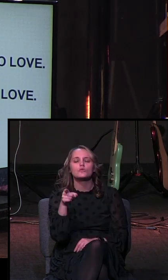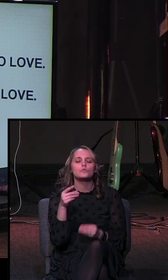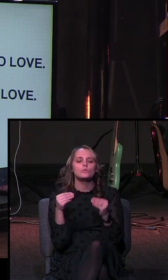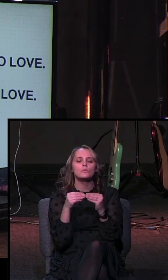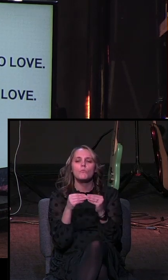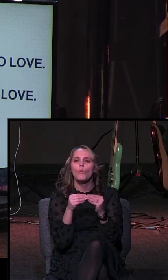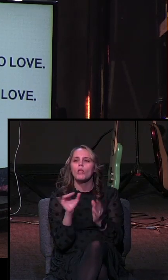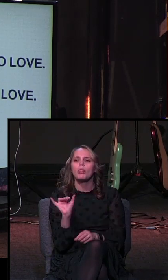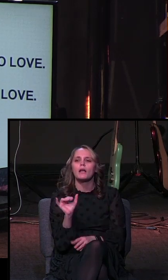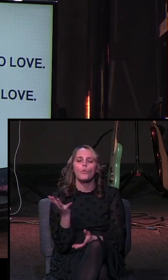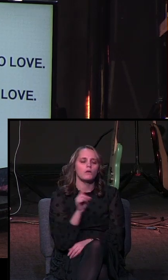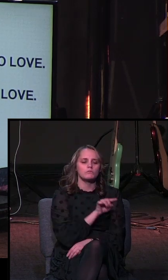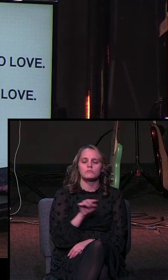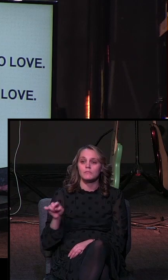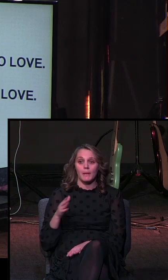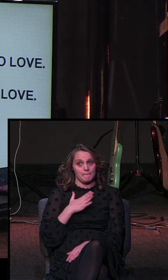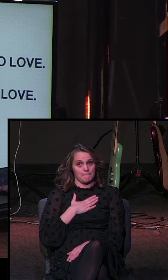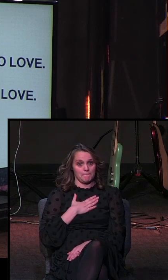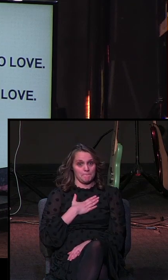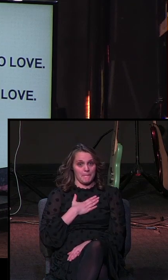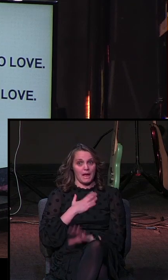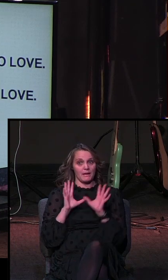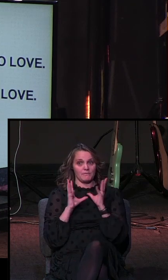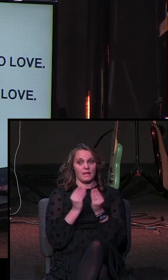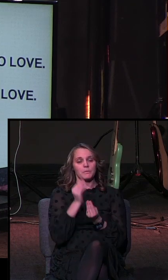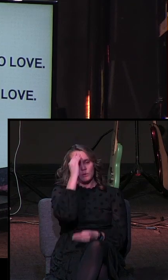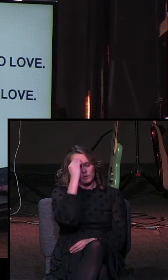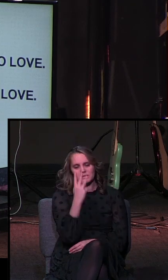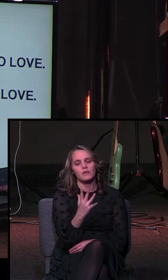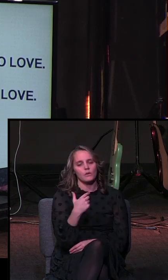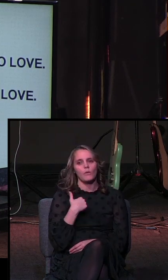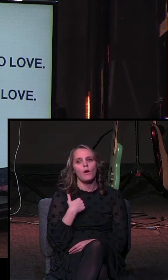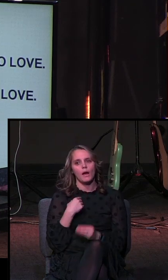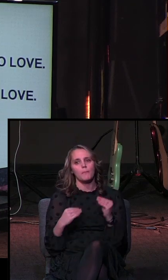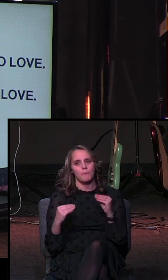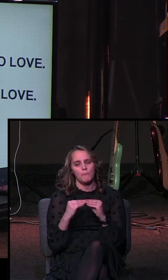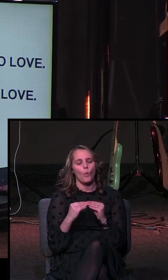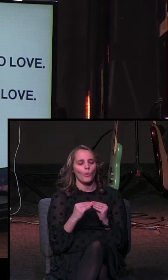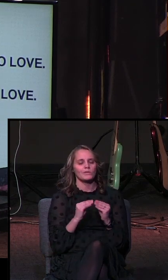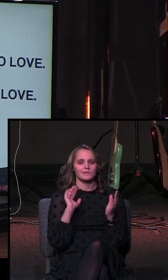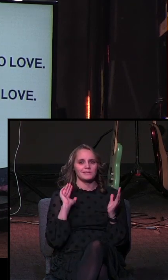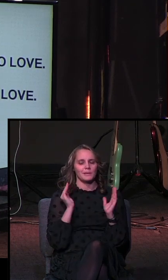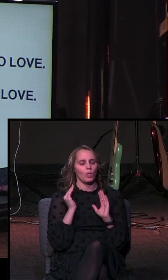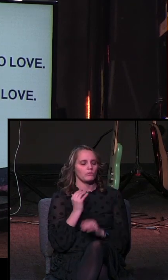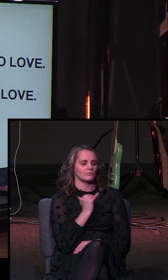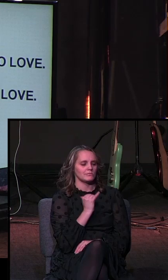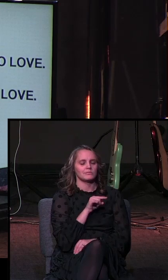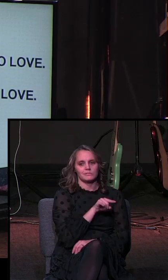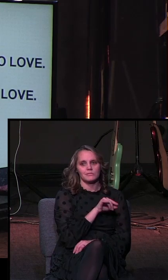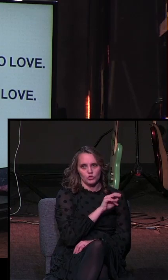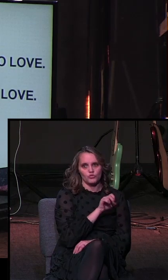My family would have no problem telling you that there are plenty of times where I'm a lot more like Jonah. Quick to anger.